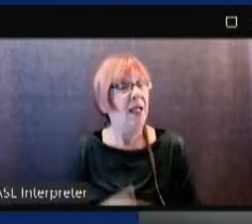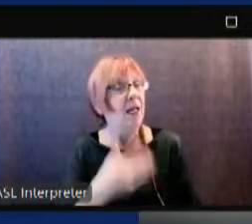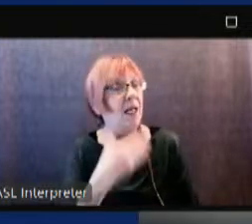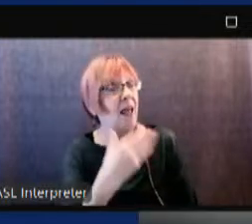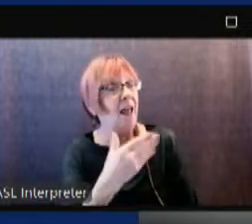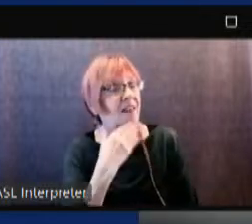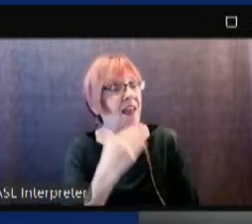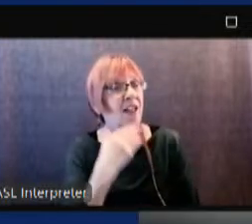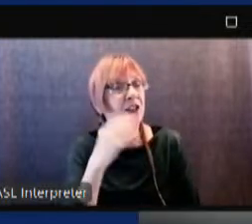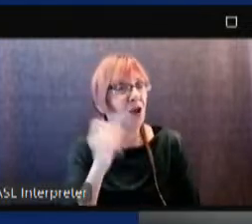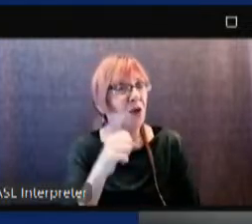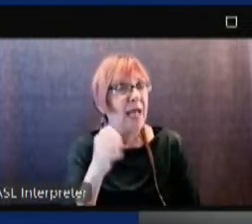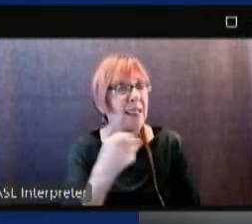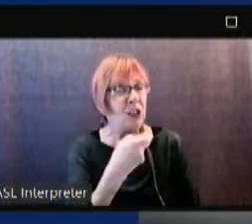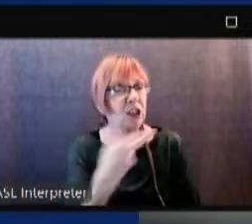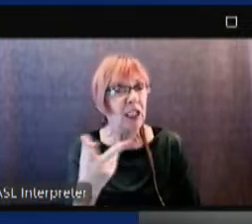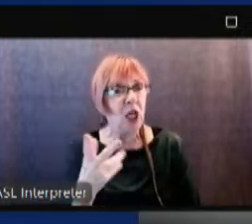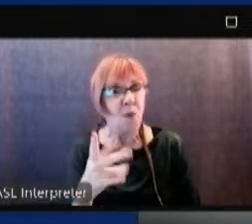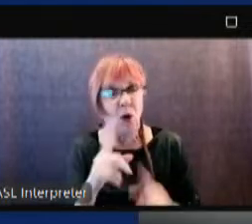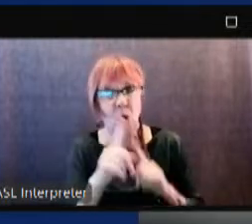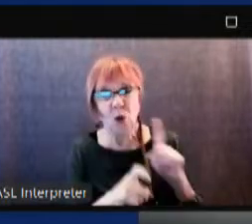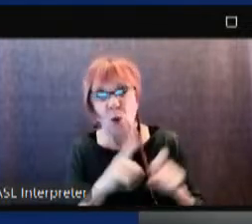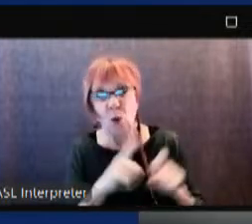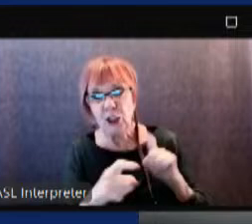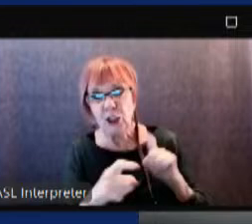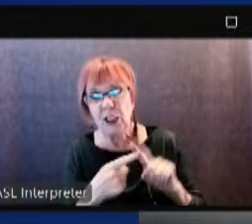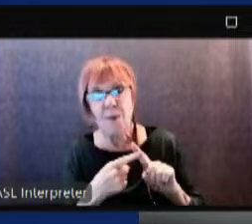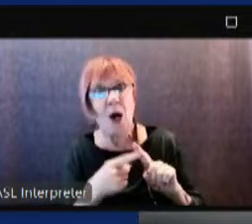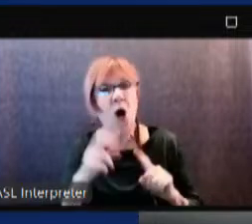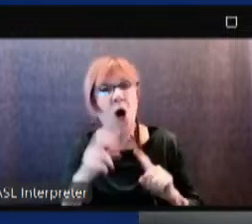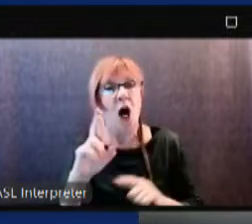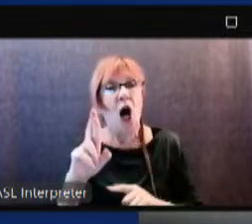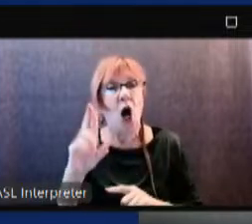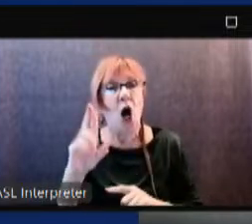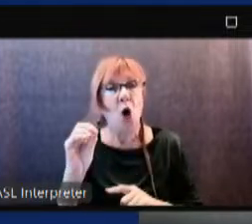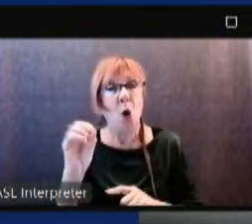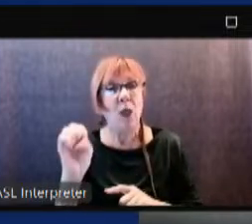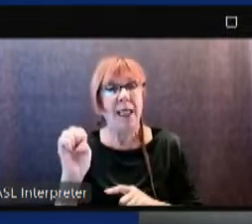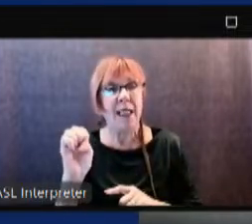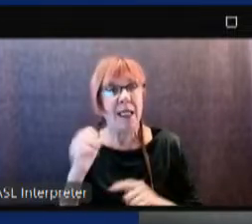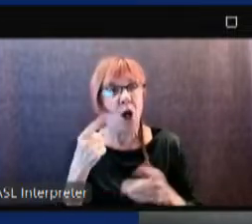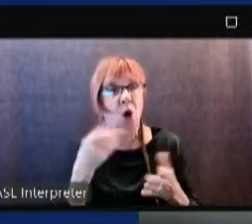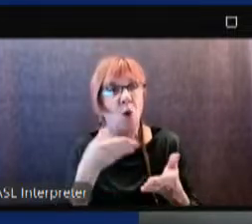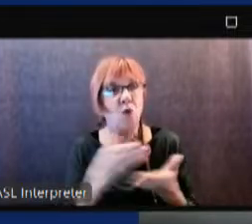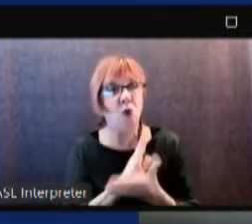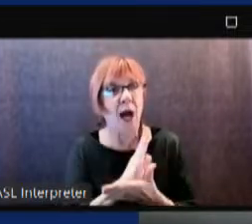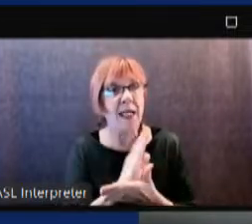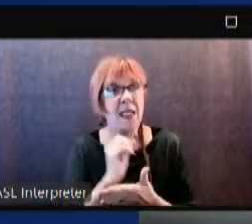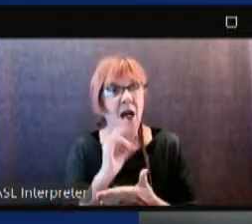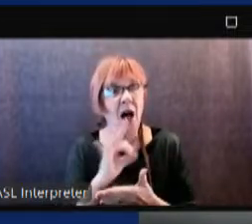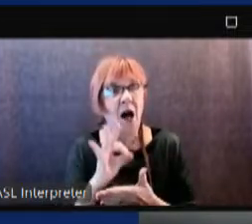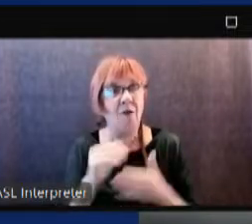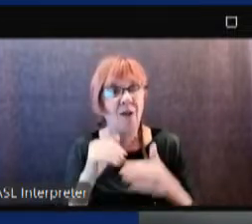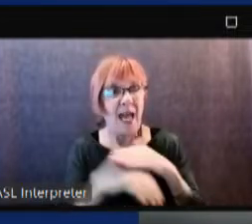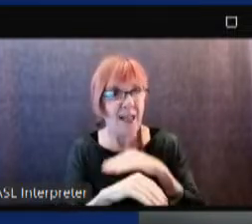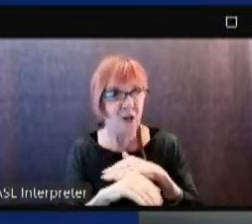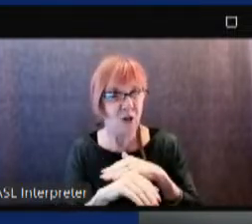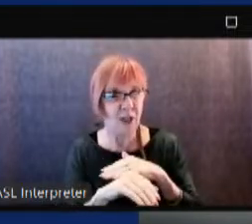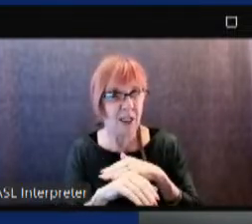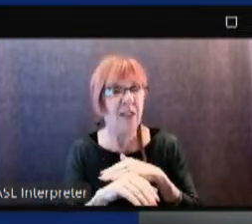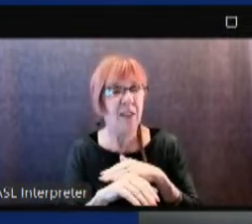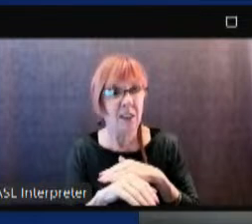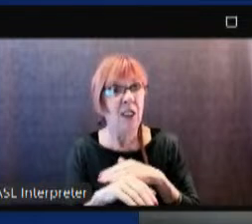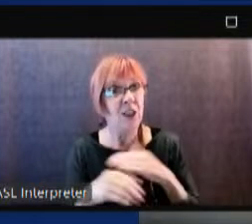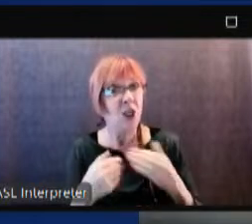been a couple questions about the right of entries, or ROEs. And first off, I want to say thank you for everyone